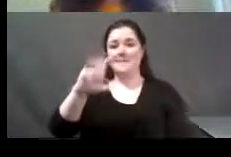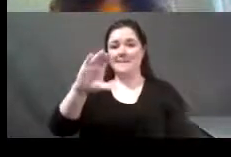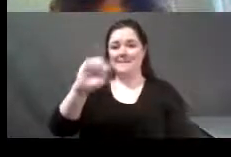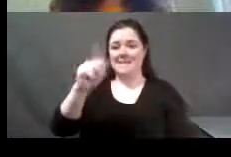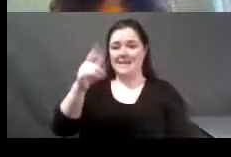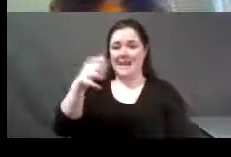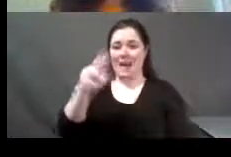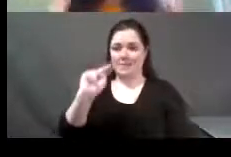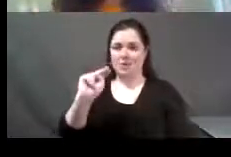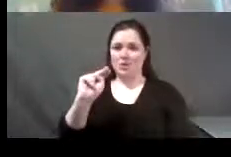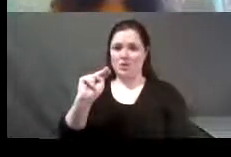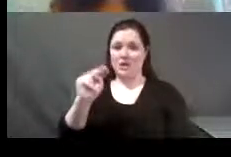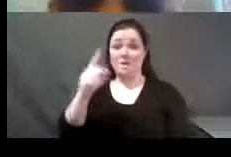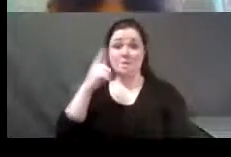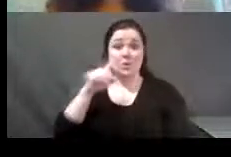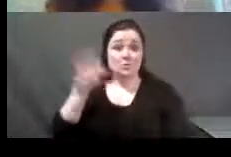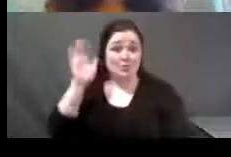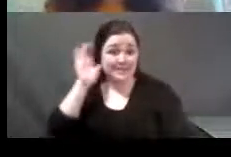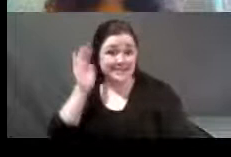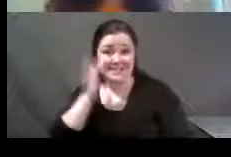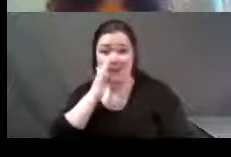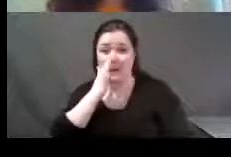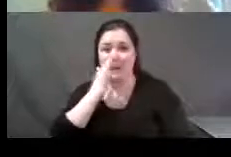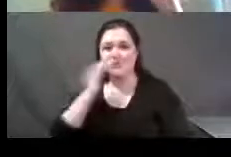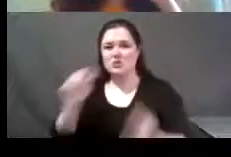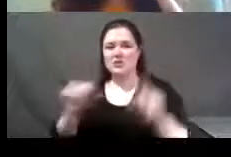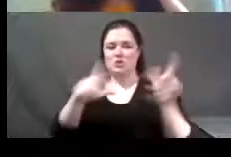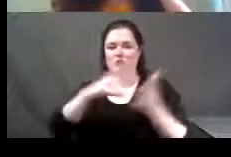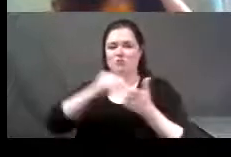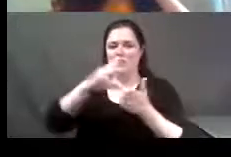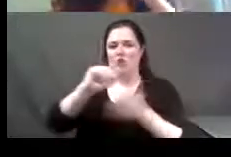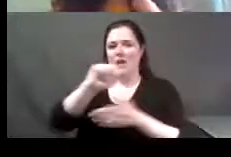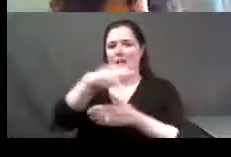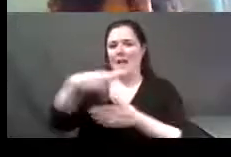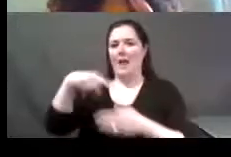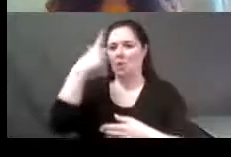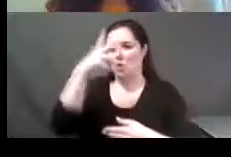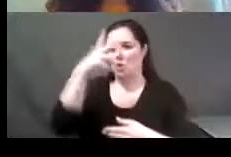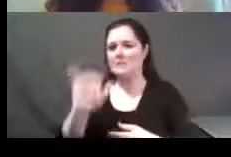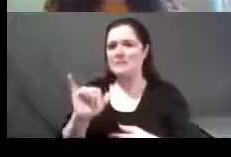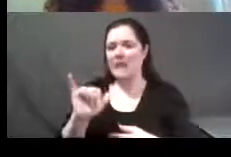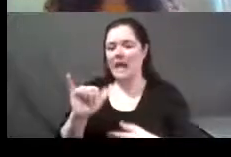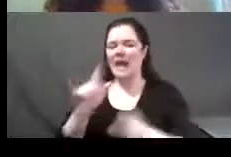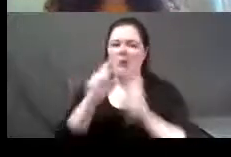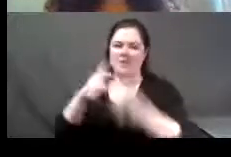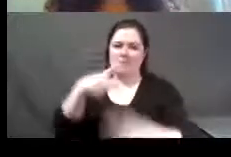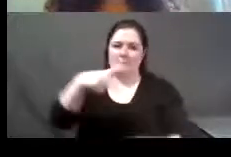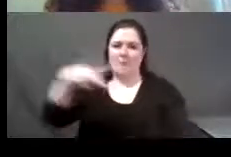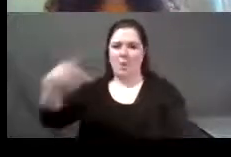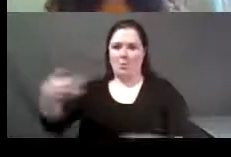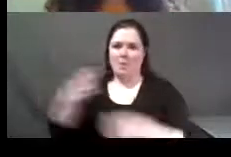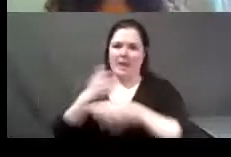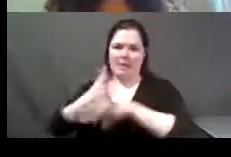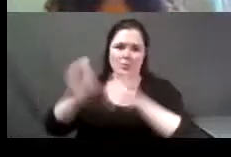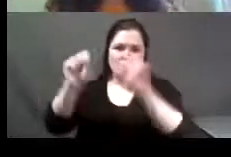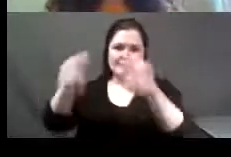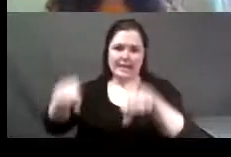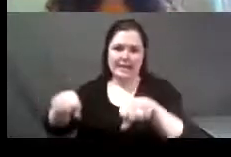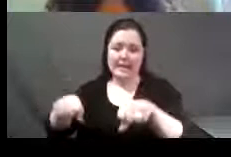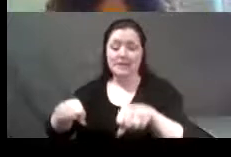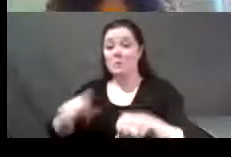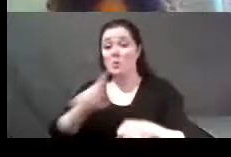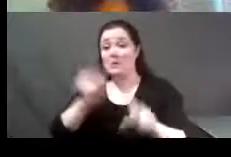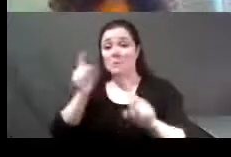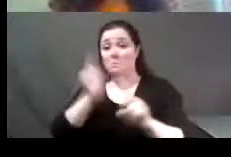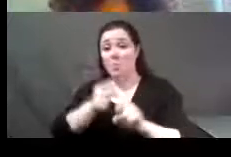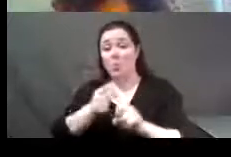And for those who are listening, it's just a screenshot of the app. I can give you all the PowerPoint afterward, where essentially what